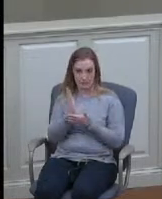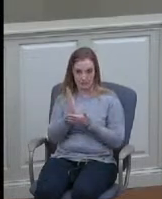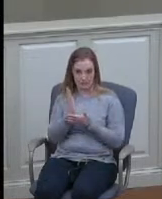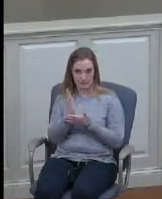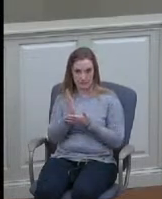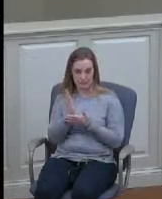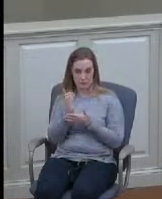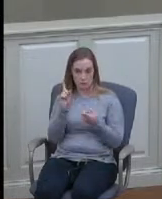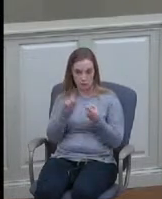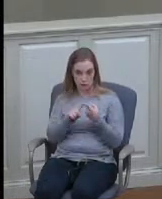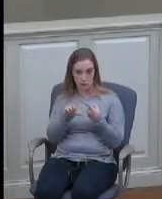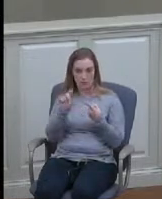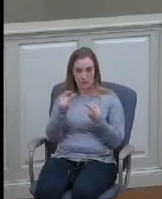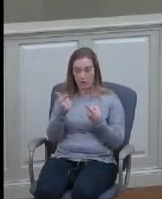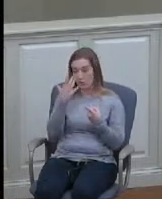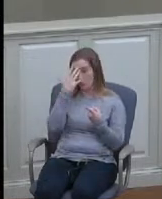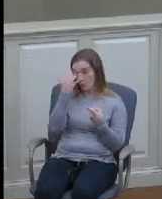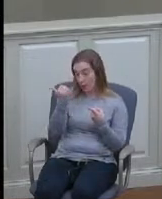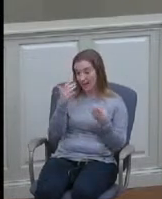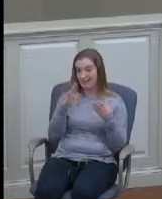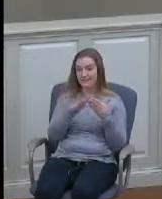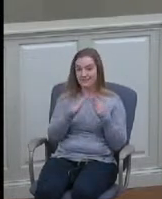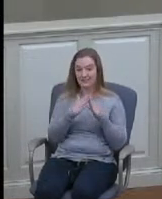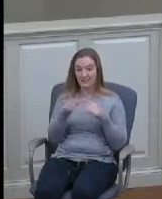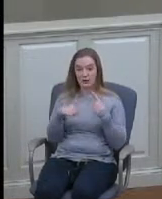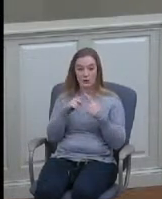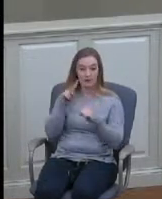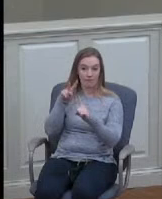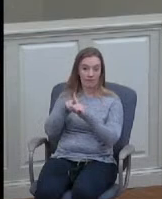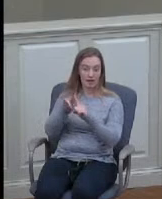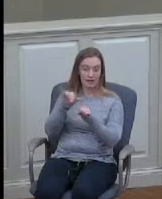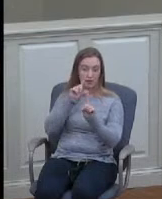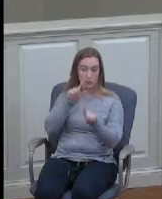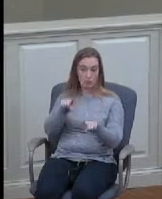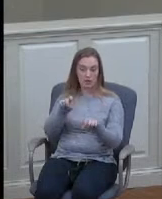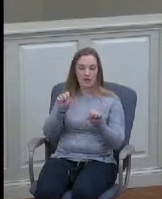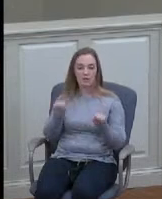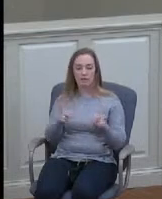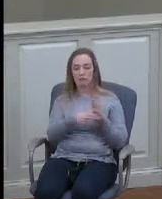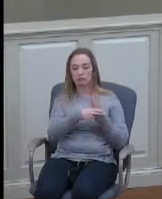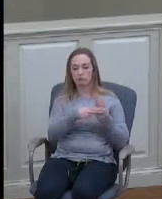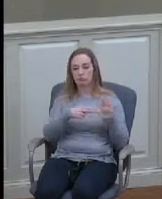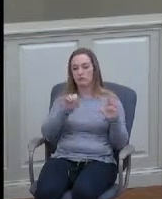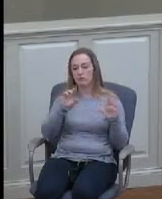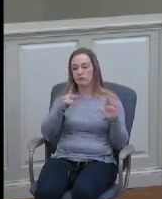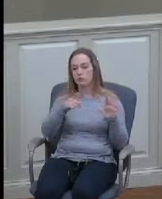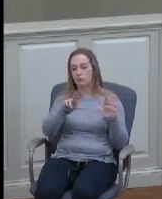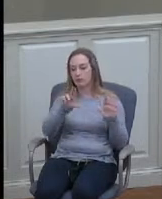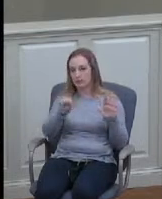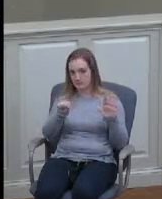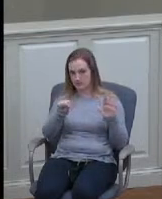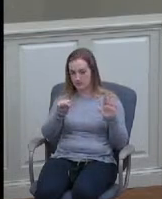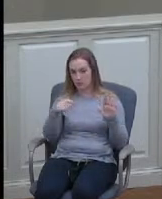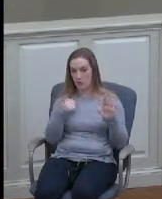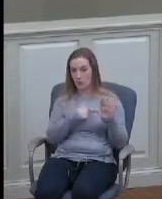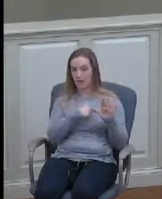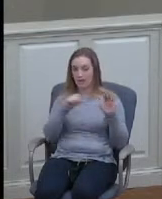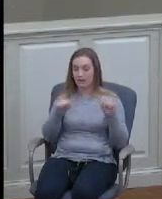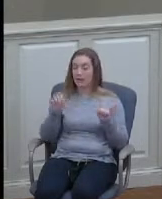so that the city, upon entry of that order, can declare them surplus and auction